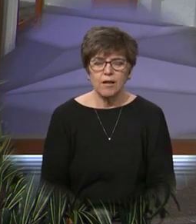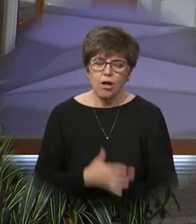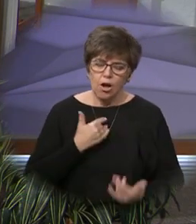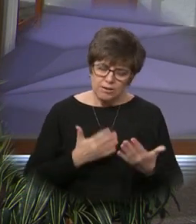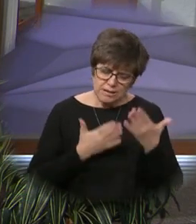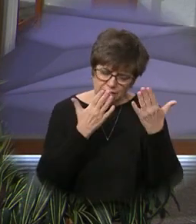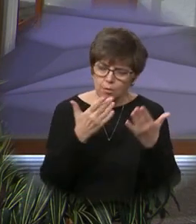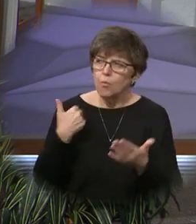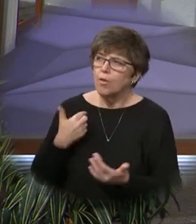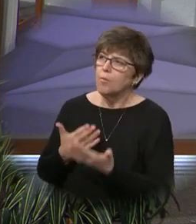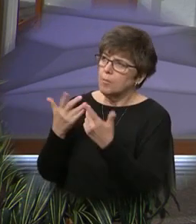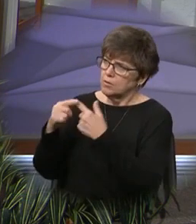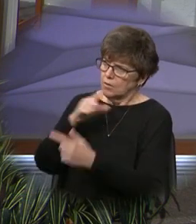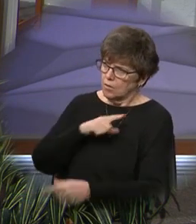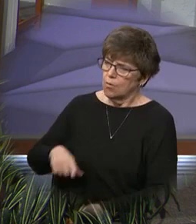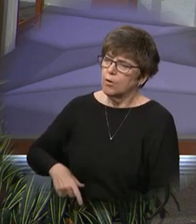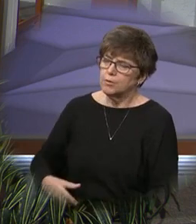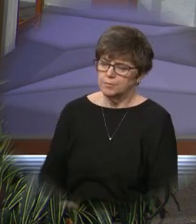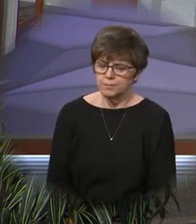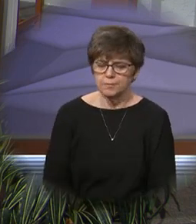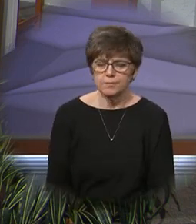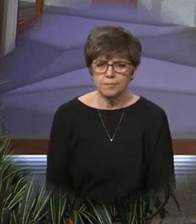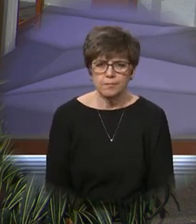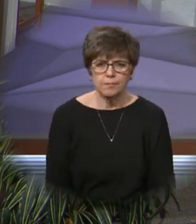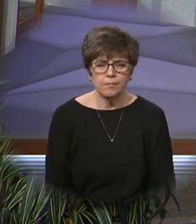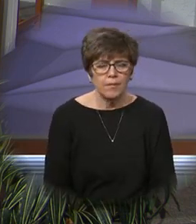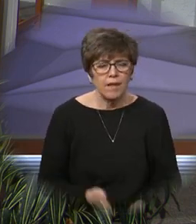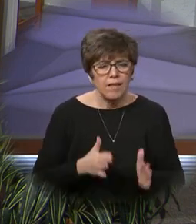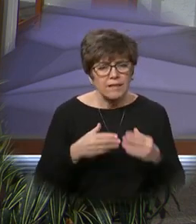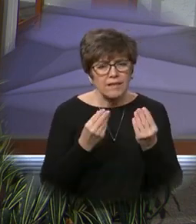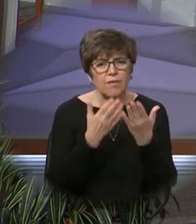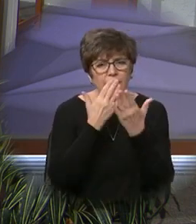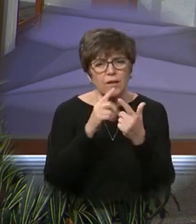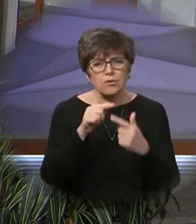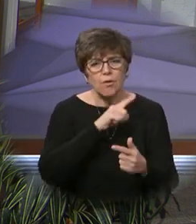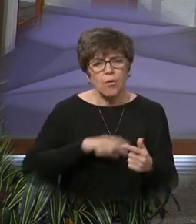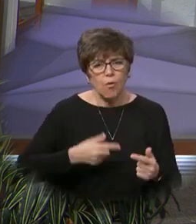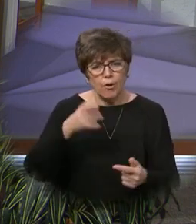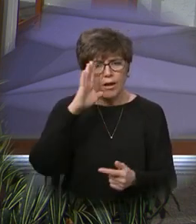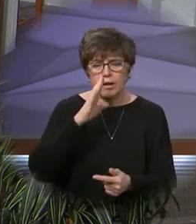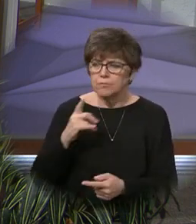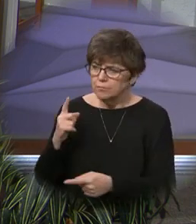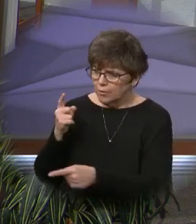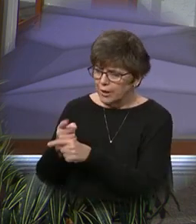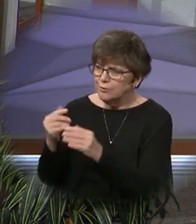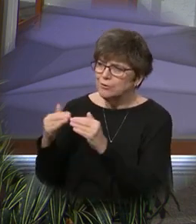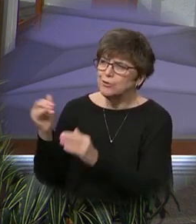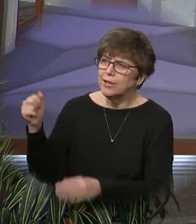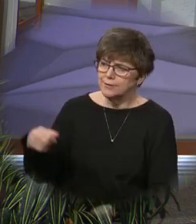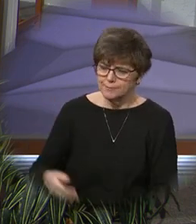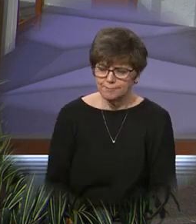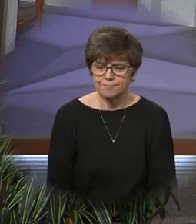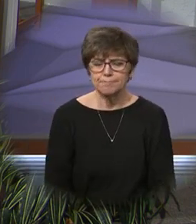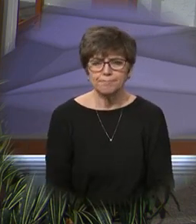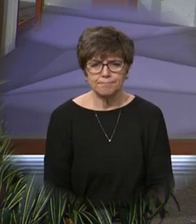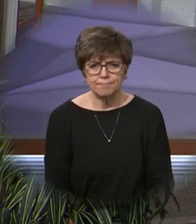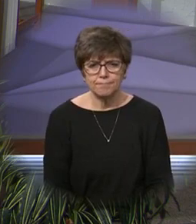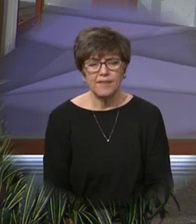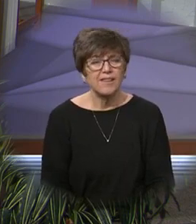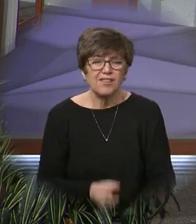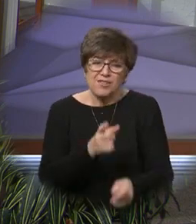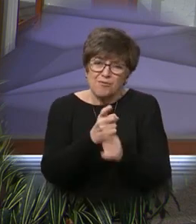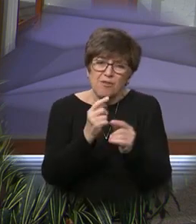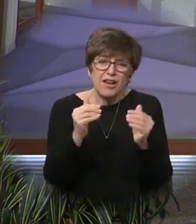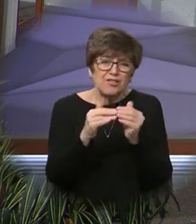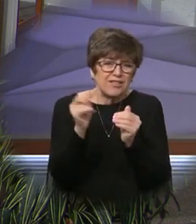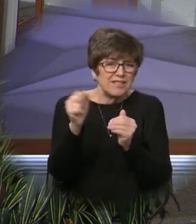your hearts. We lift them up to the Lord. Let us give thanks to the Lord our God. It is right and just. It is